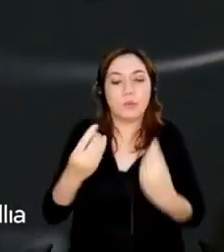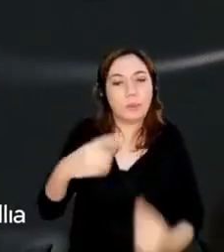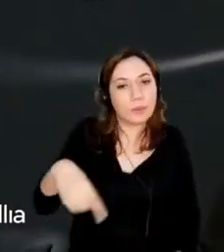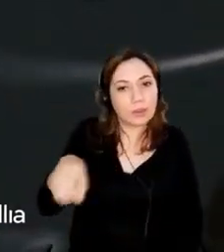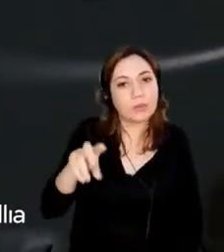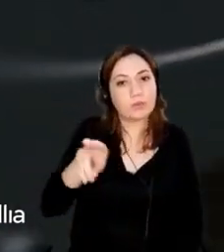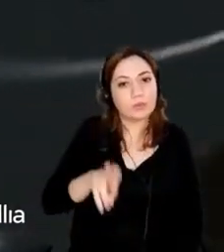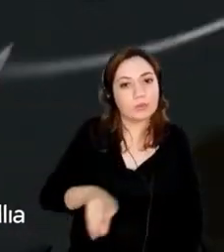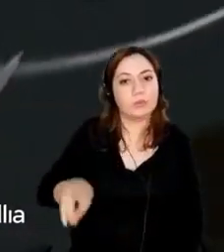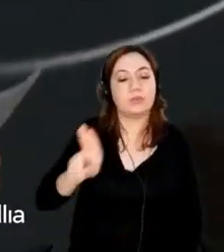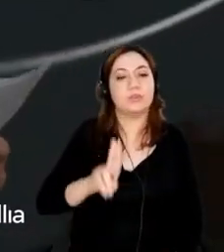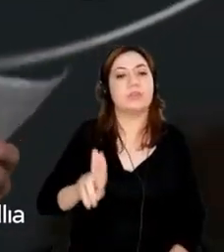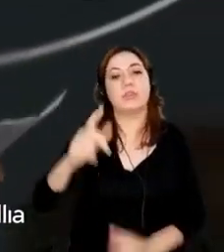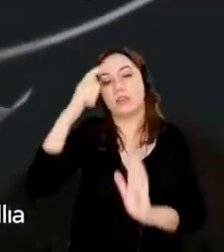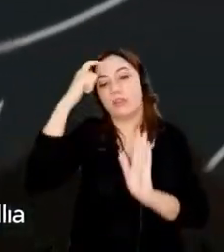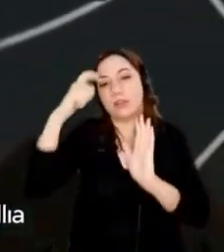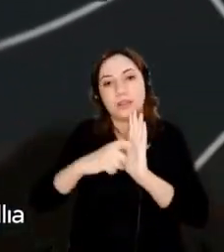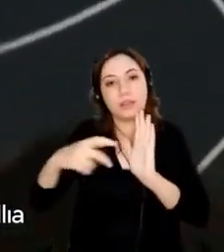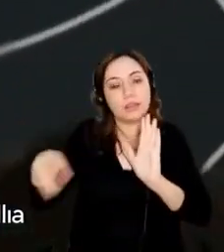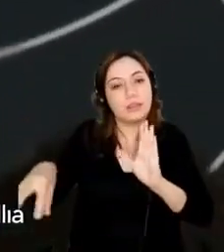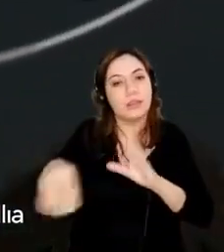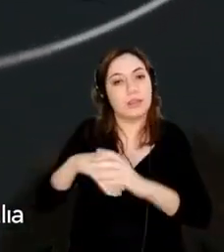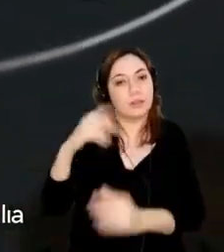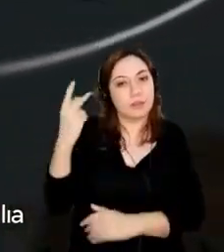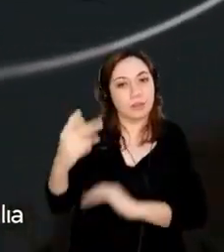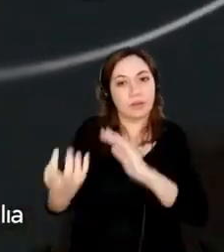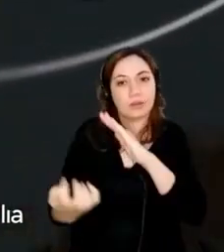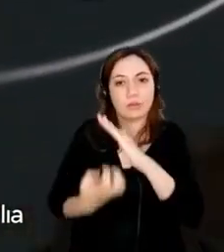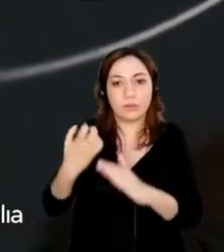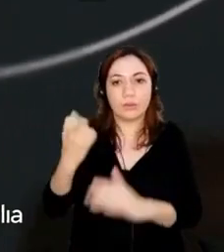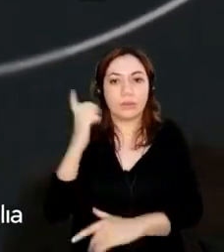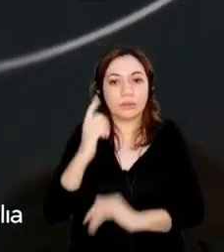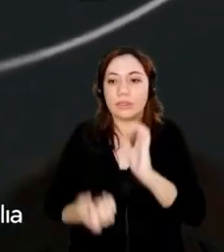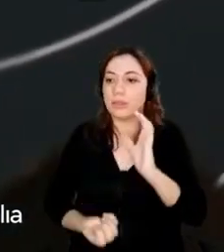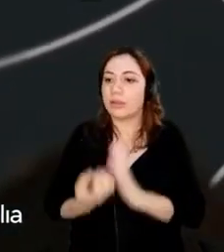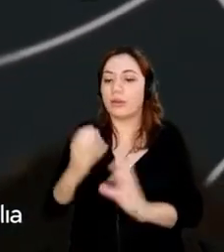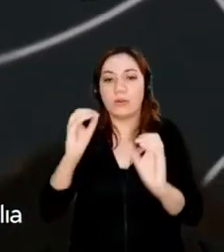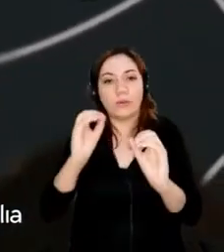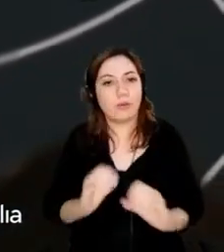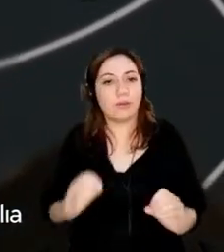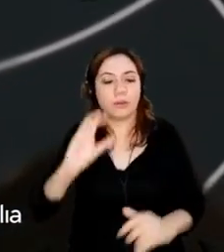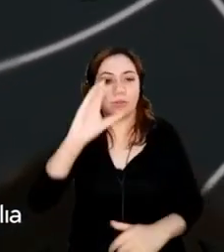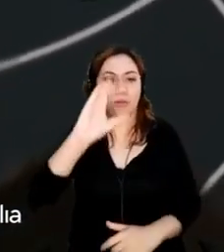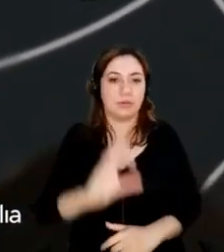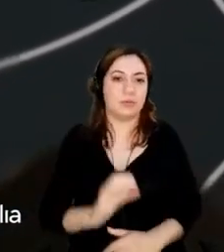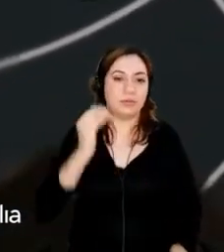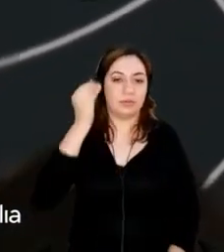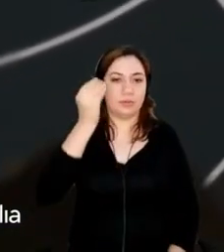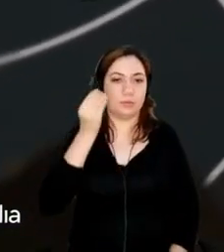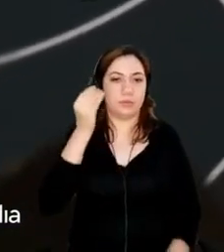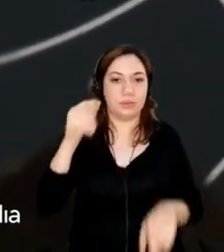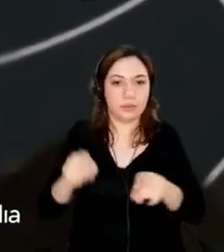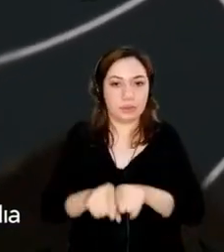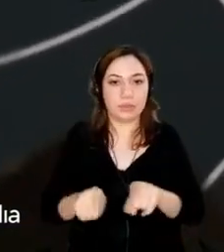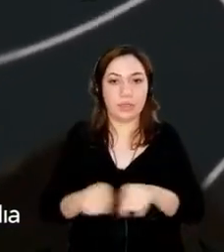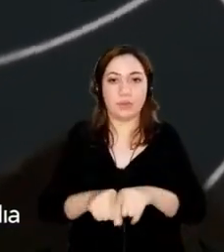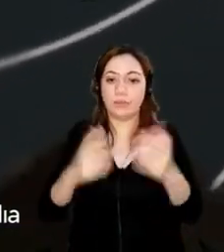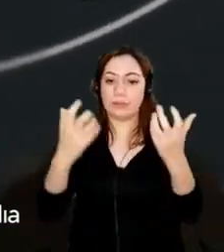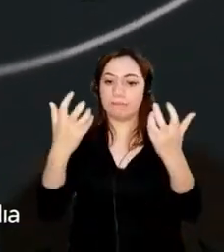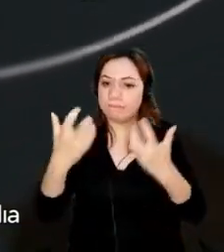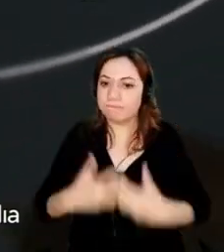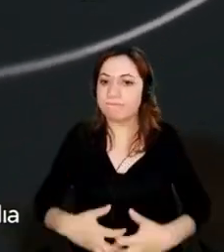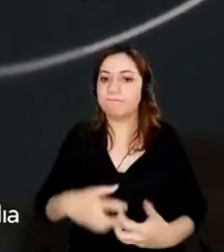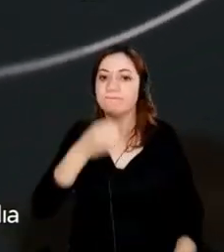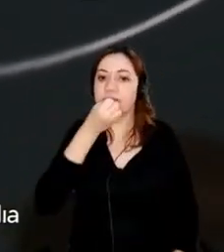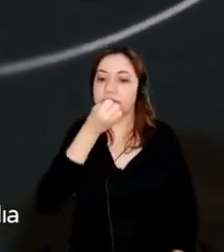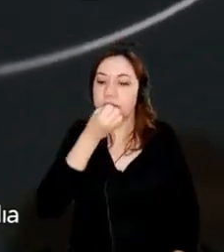to create incredible customer experiences, to create incredible efficiency in their business, and also